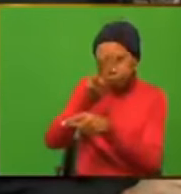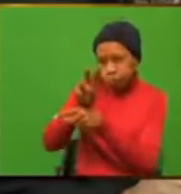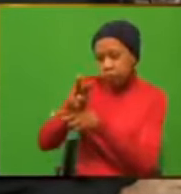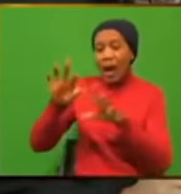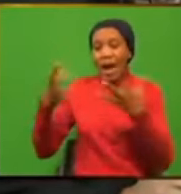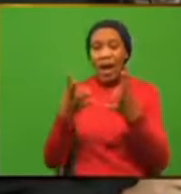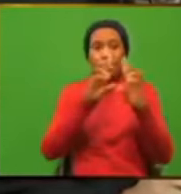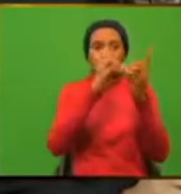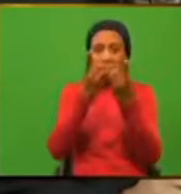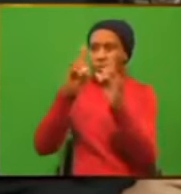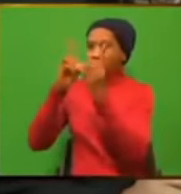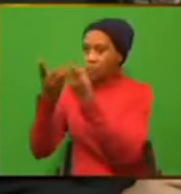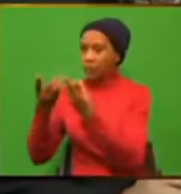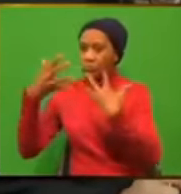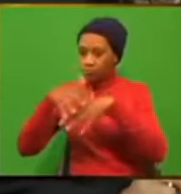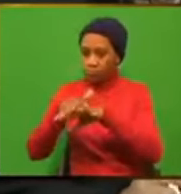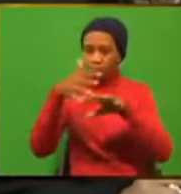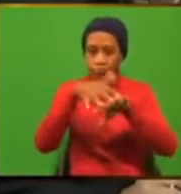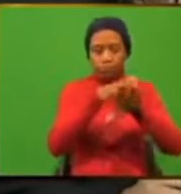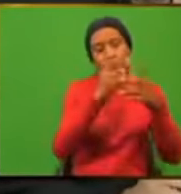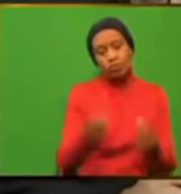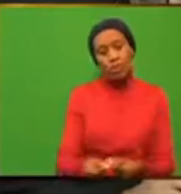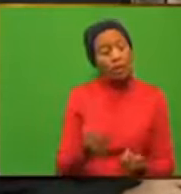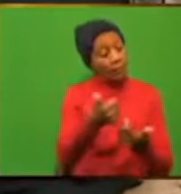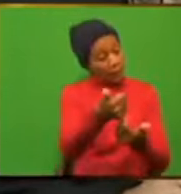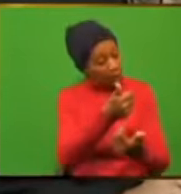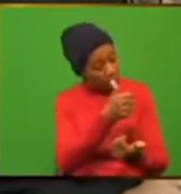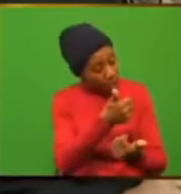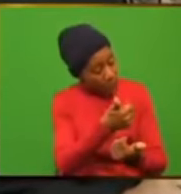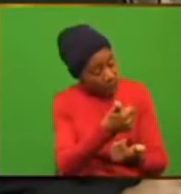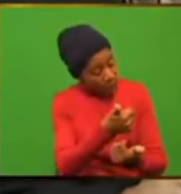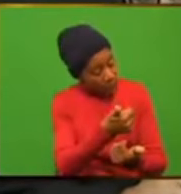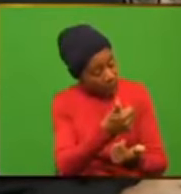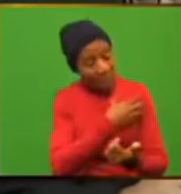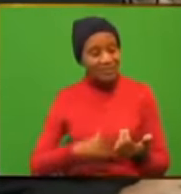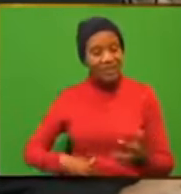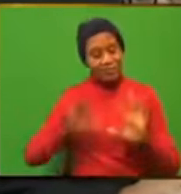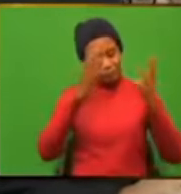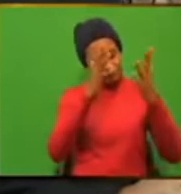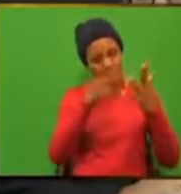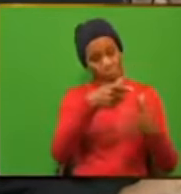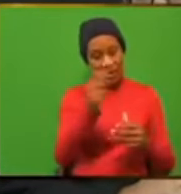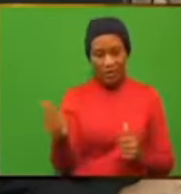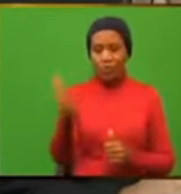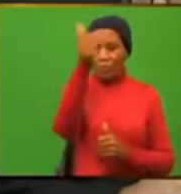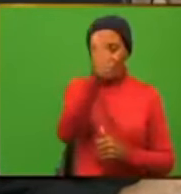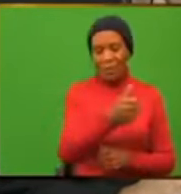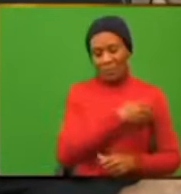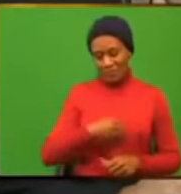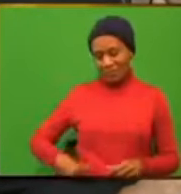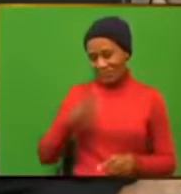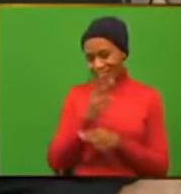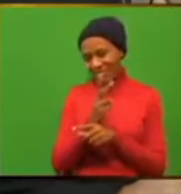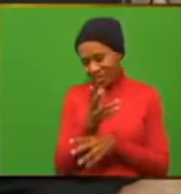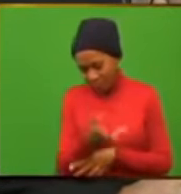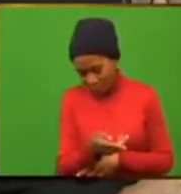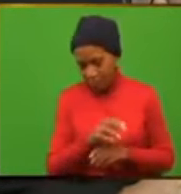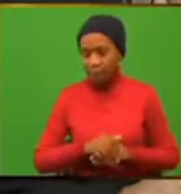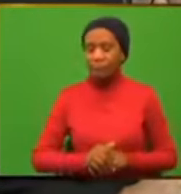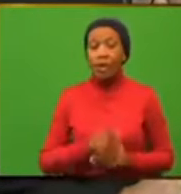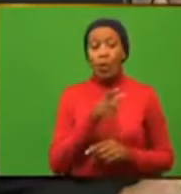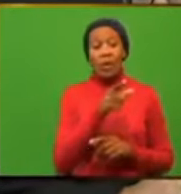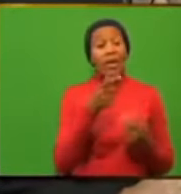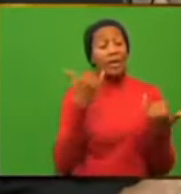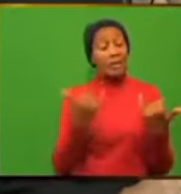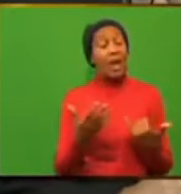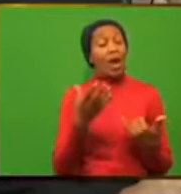implementation. Mr. President, congratulations on your election. Congratulations on filling a cabinet